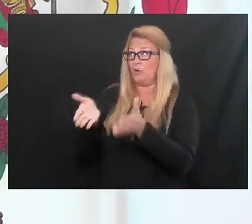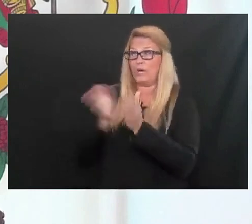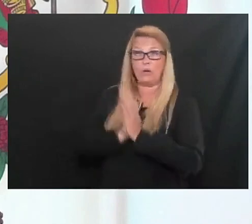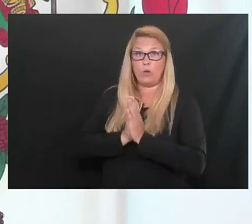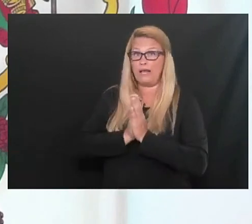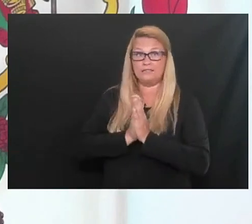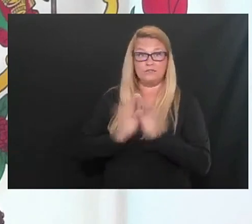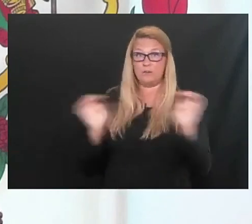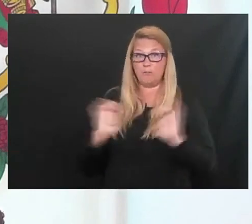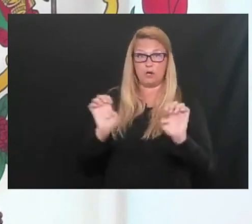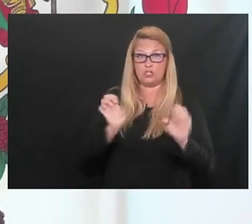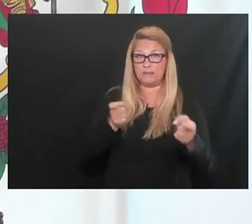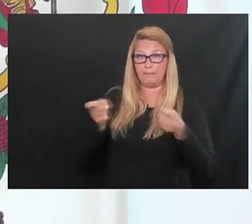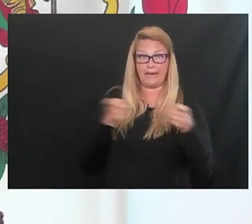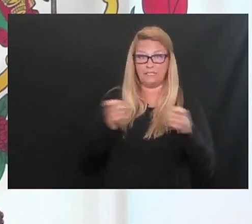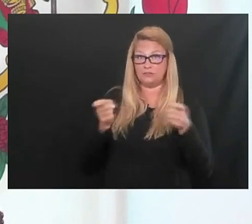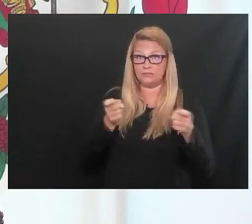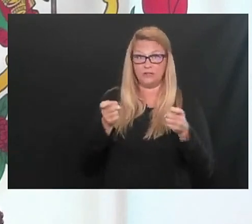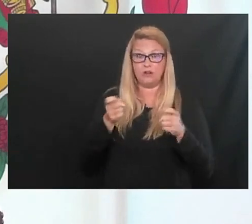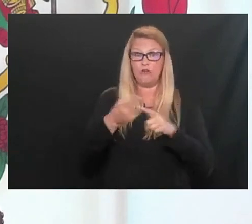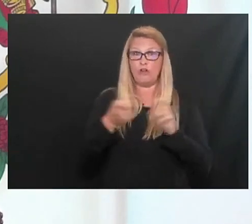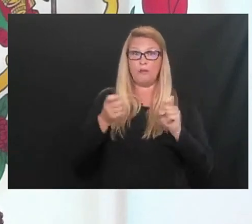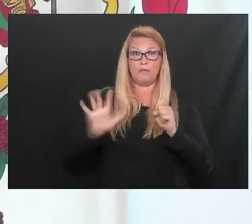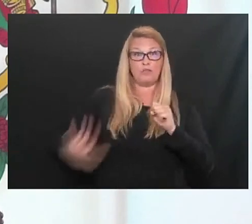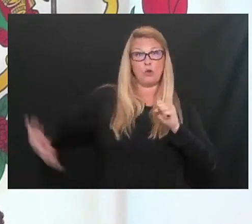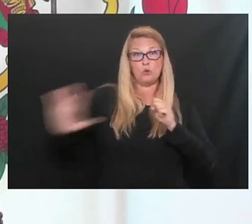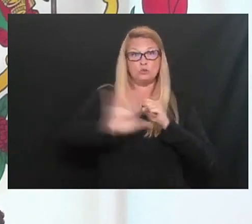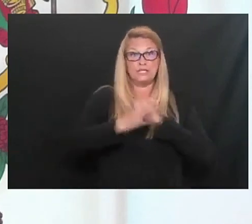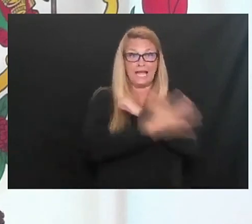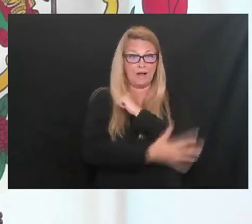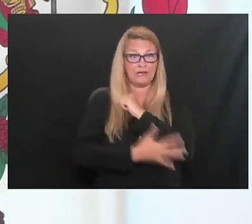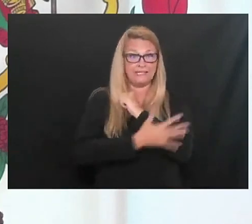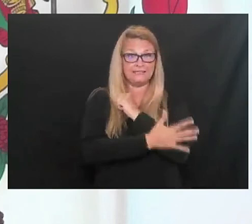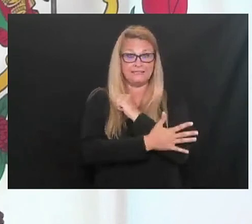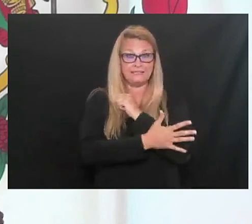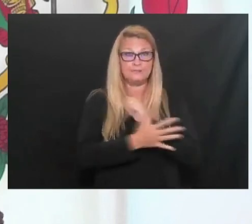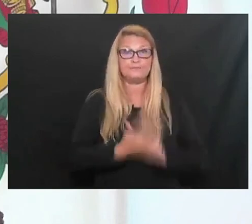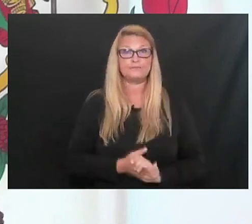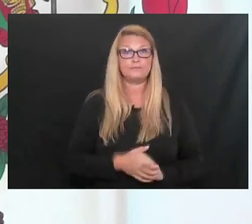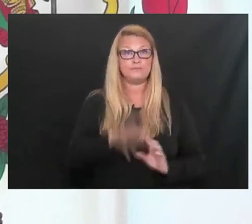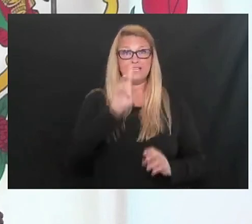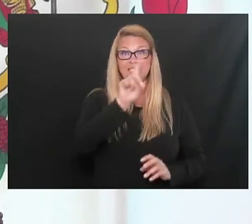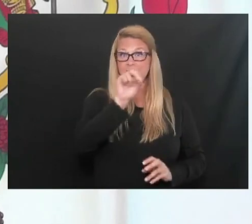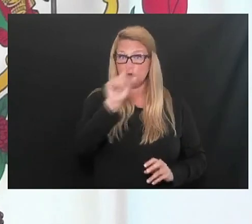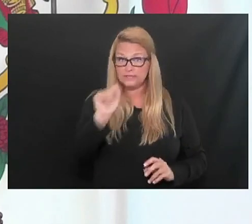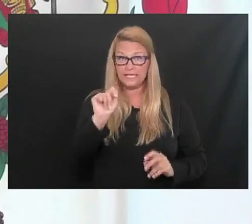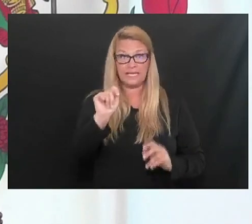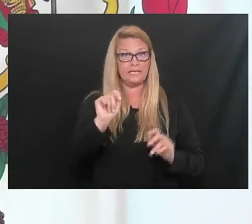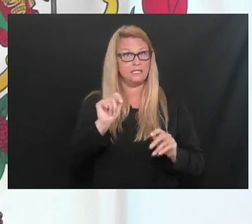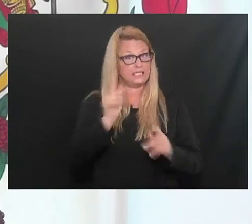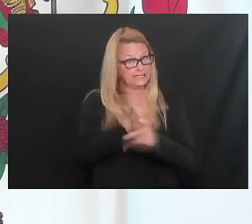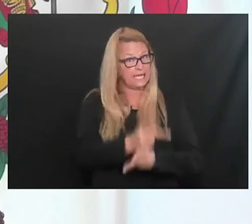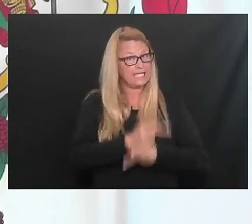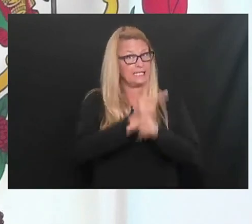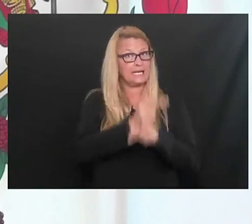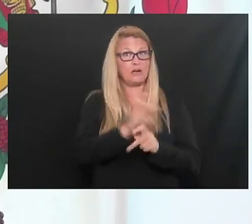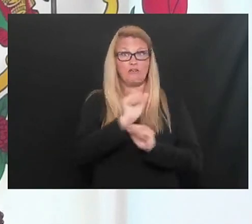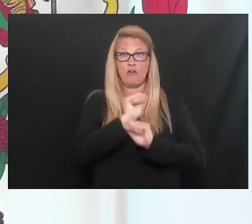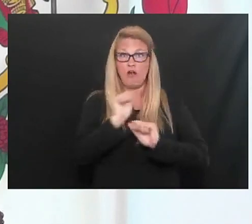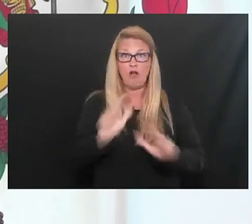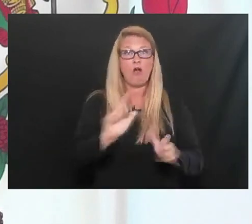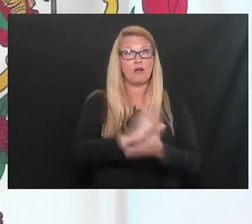our emergency managers or county emergency managers. The DOT's doing all the cleanup, and